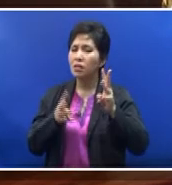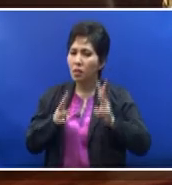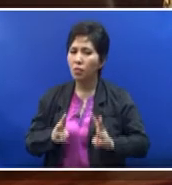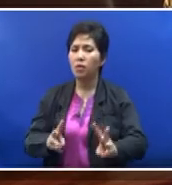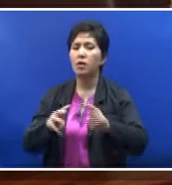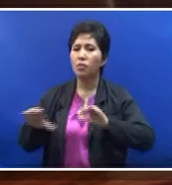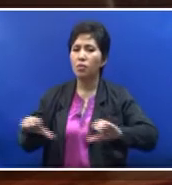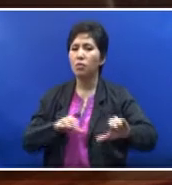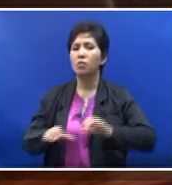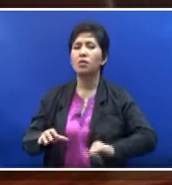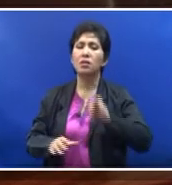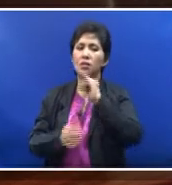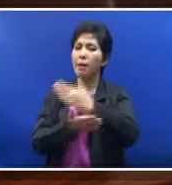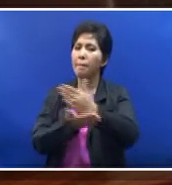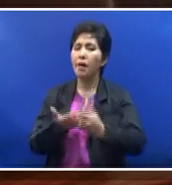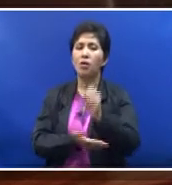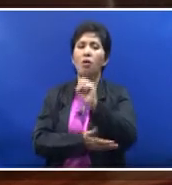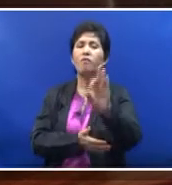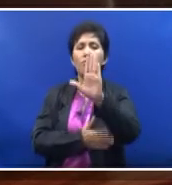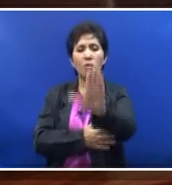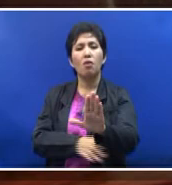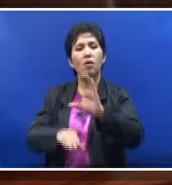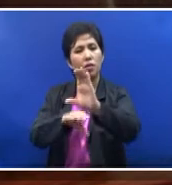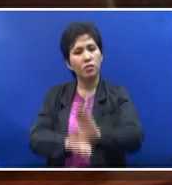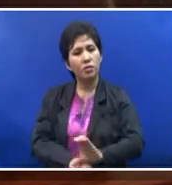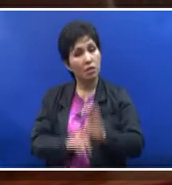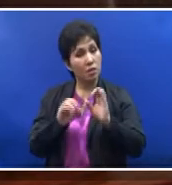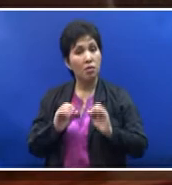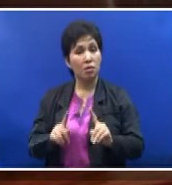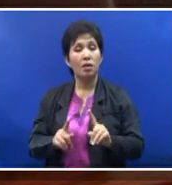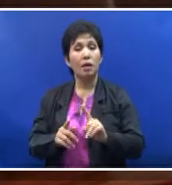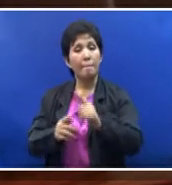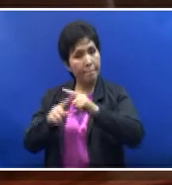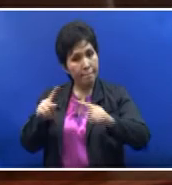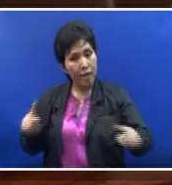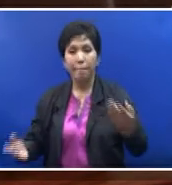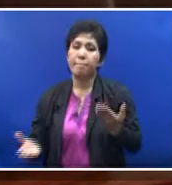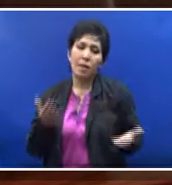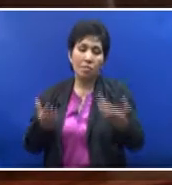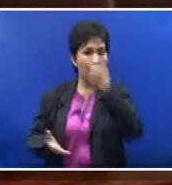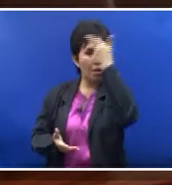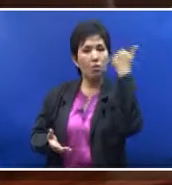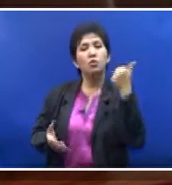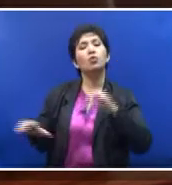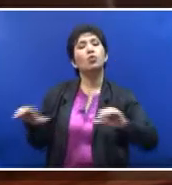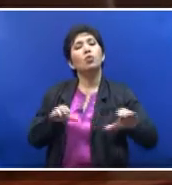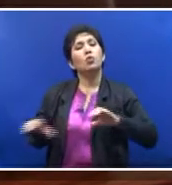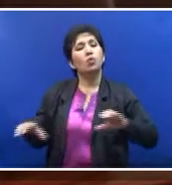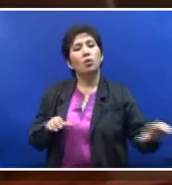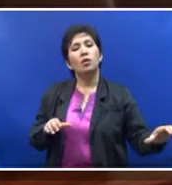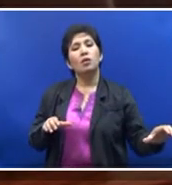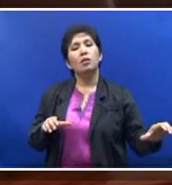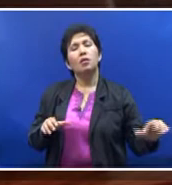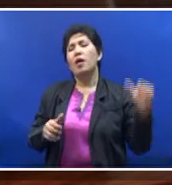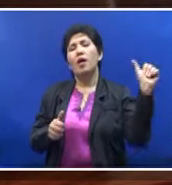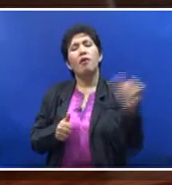you eat is part of your culture. Okay? But maybe because you do it every day,